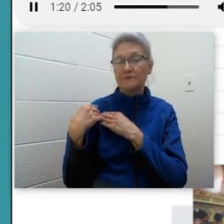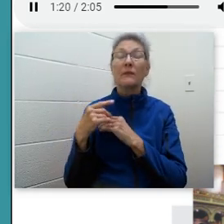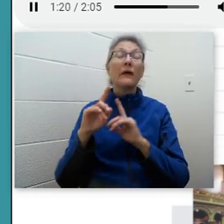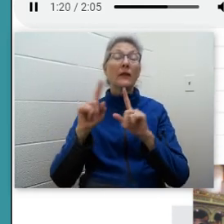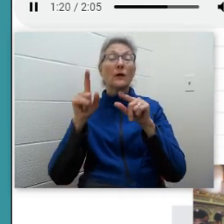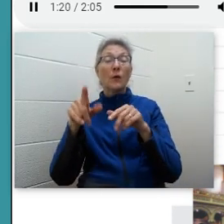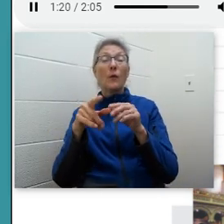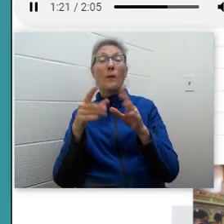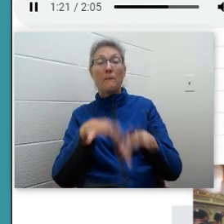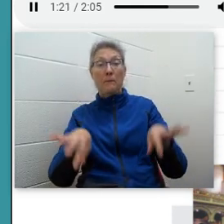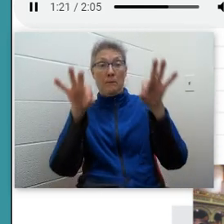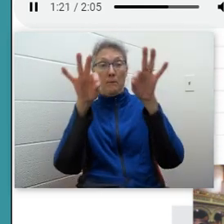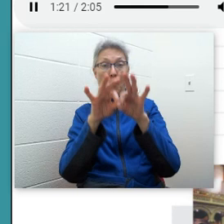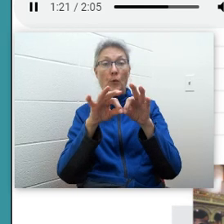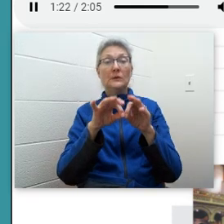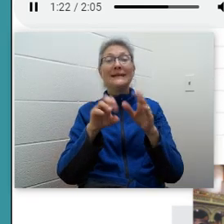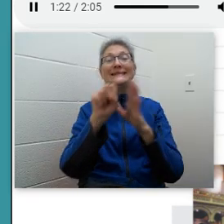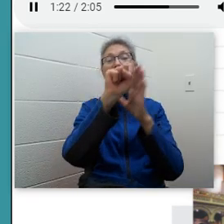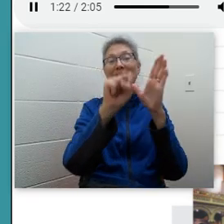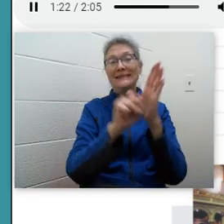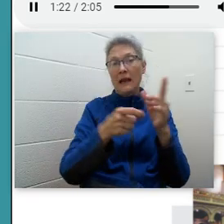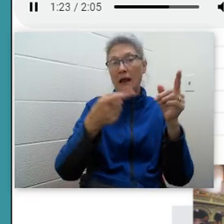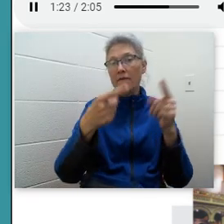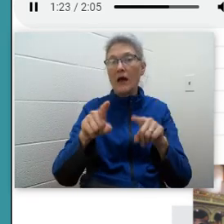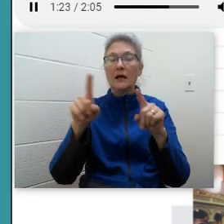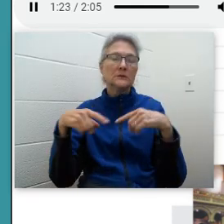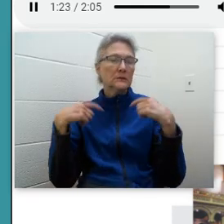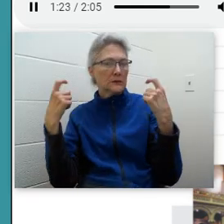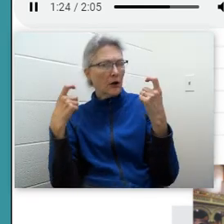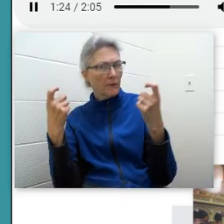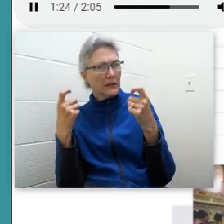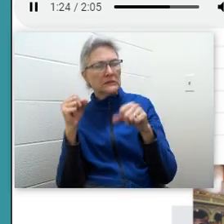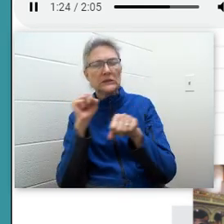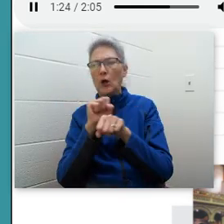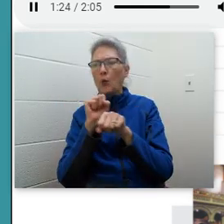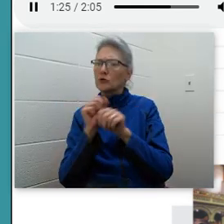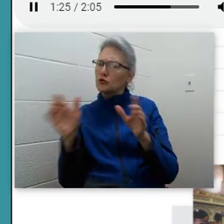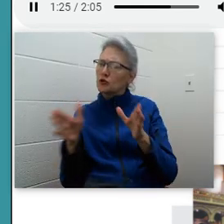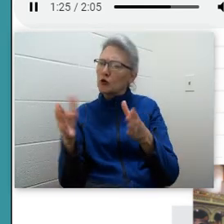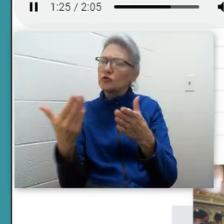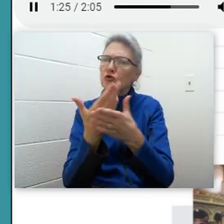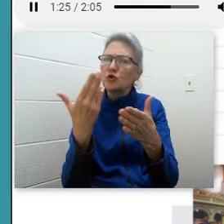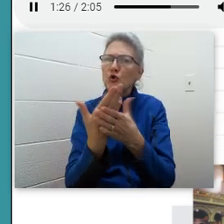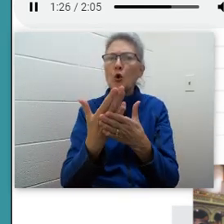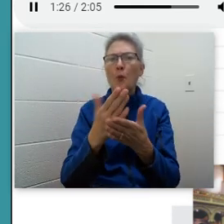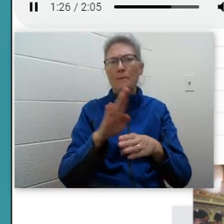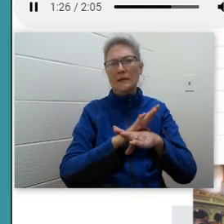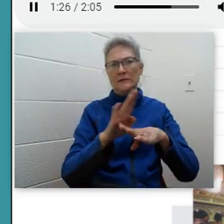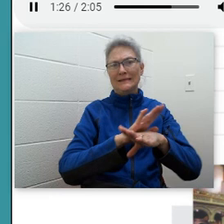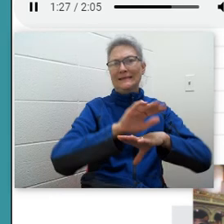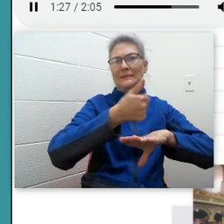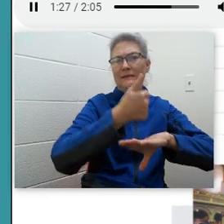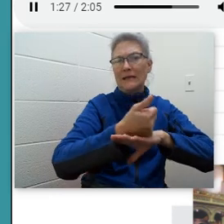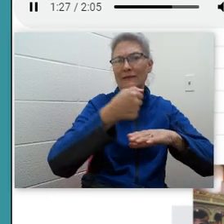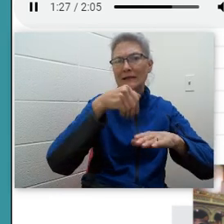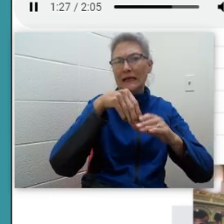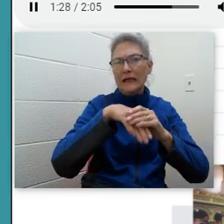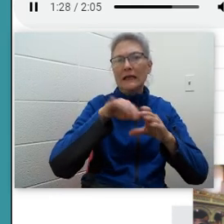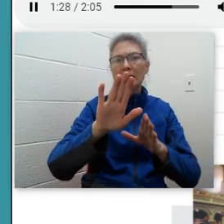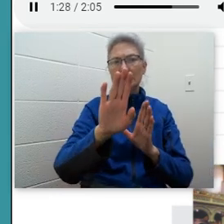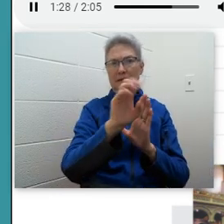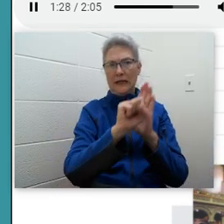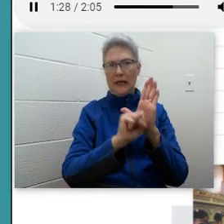state events and ceremonies. She or he works to attract new businesses to the state by meeting with leaders from other states or